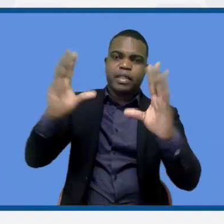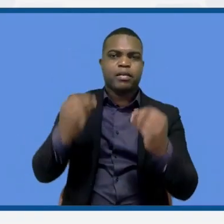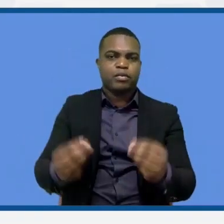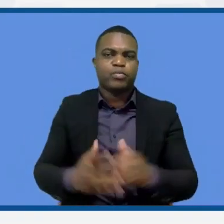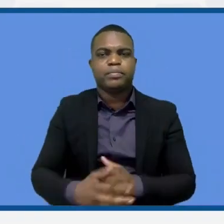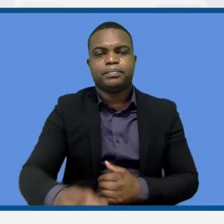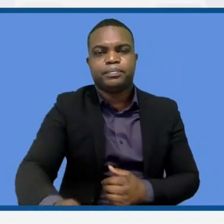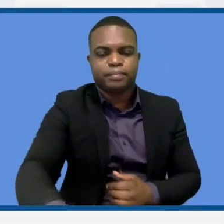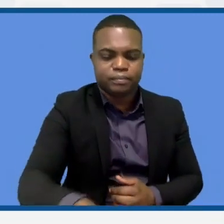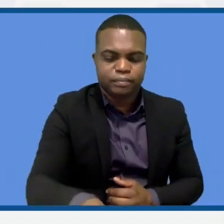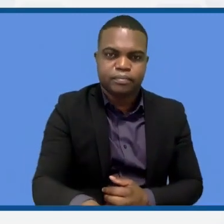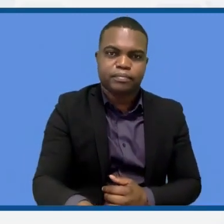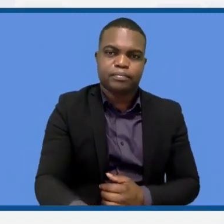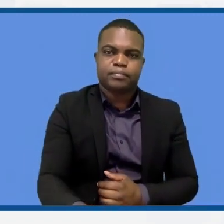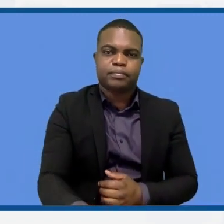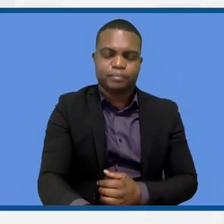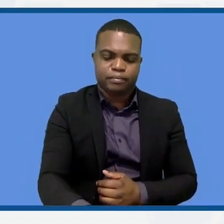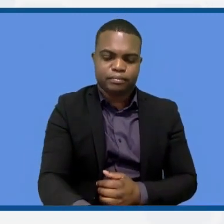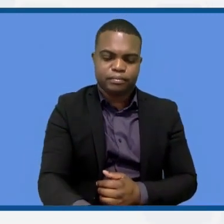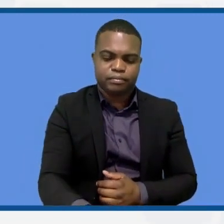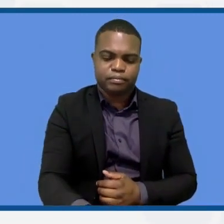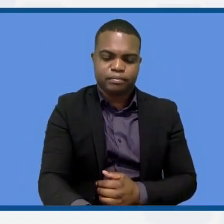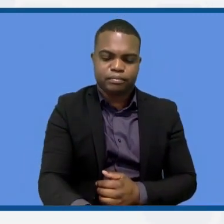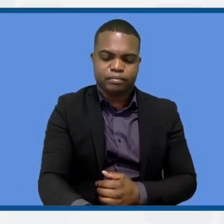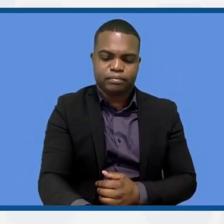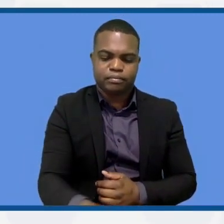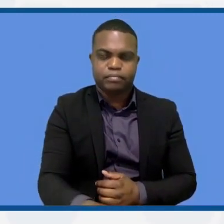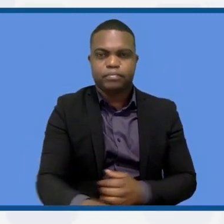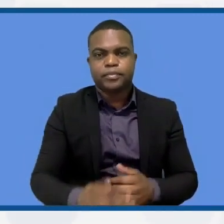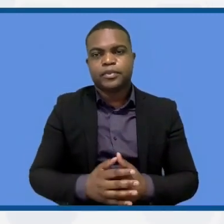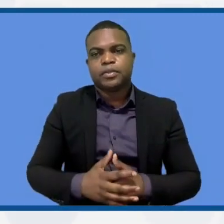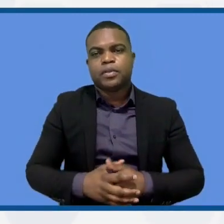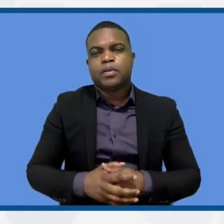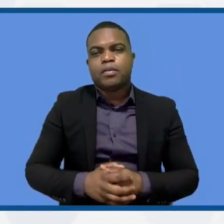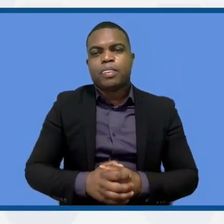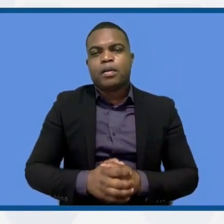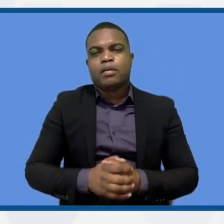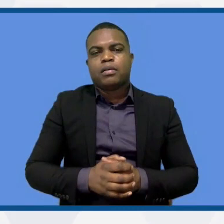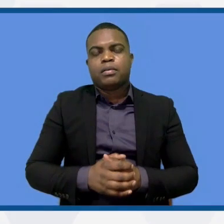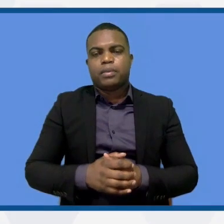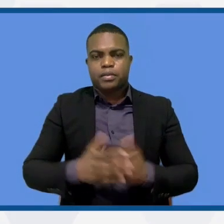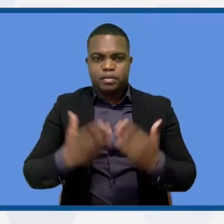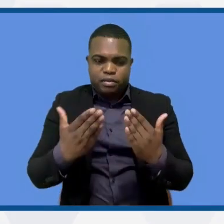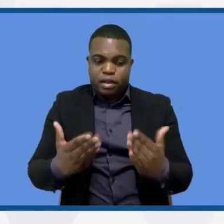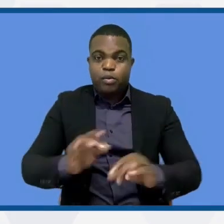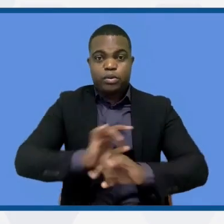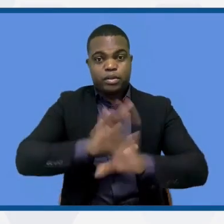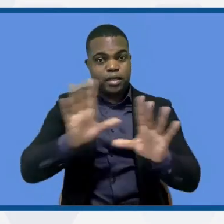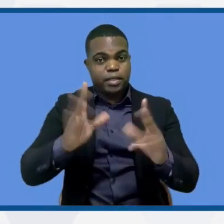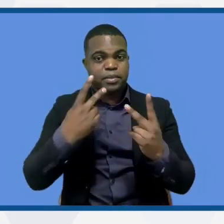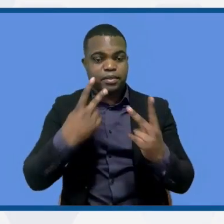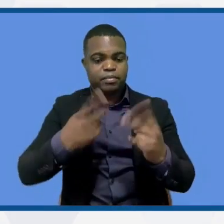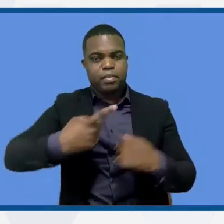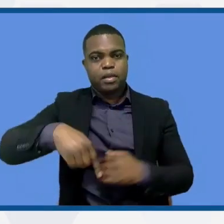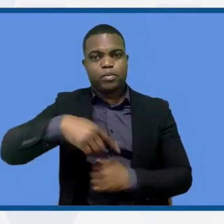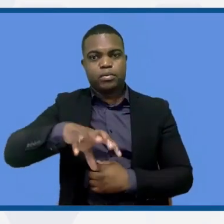historic watershed moment for our nation. And so what we're doing on the policy side is taking a whole of government approach to really integrating risk